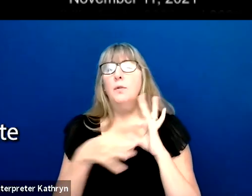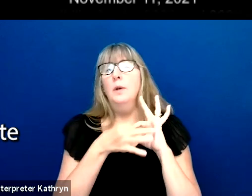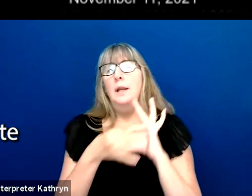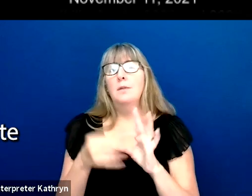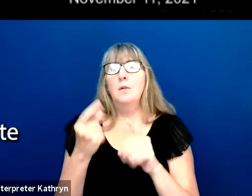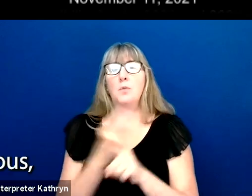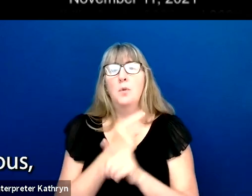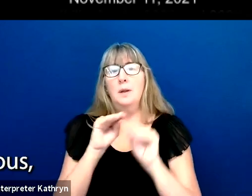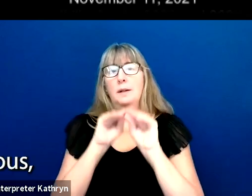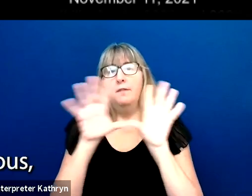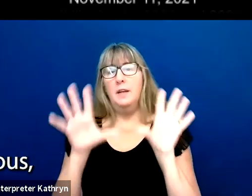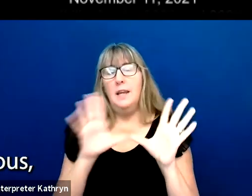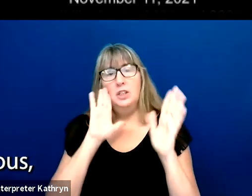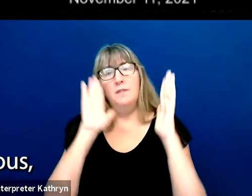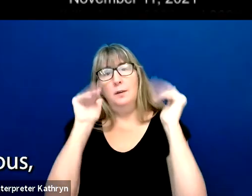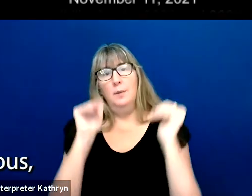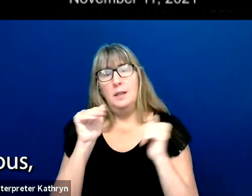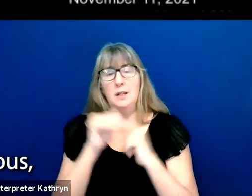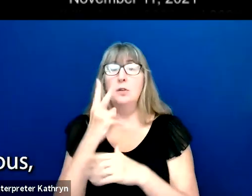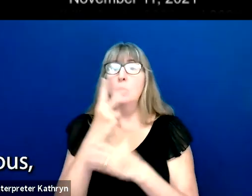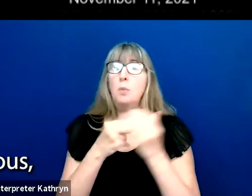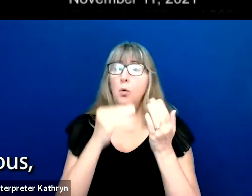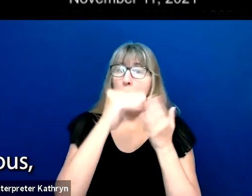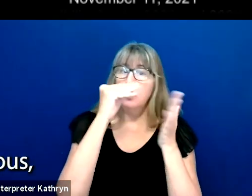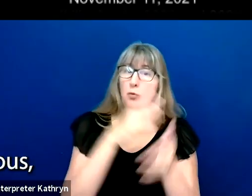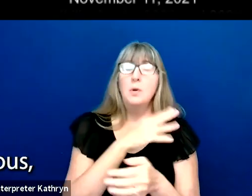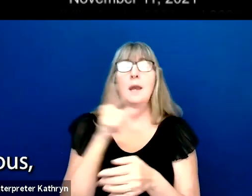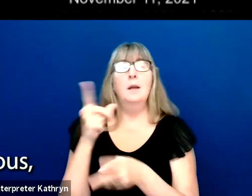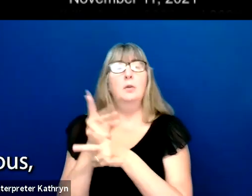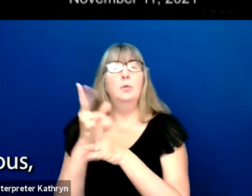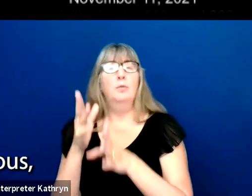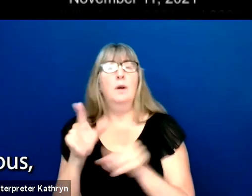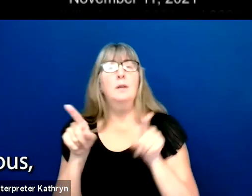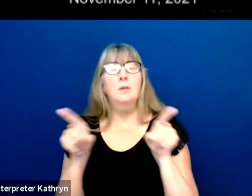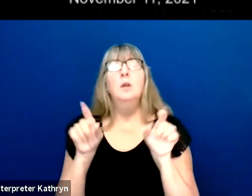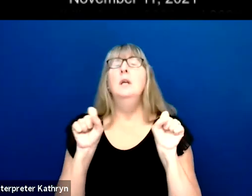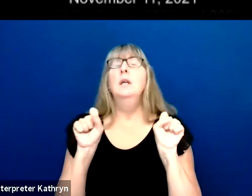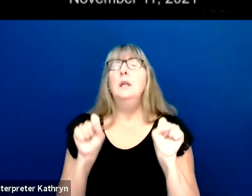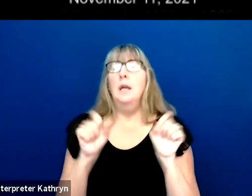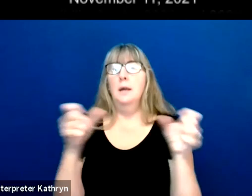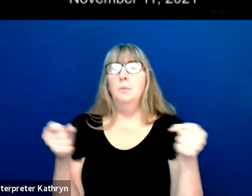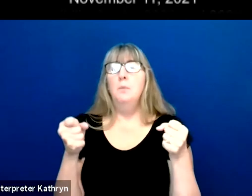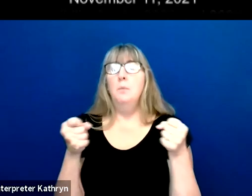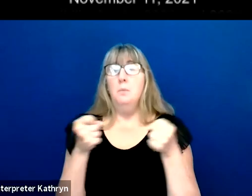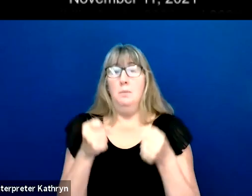clarification of expectations. And so both the student and the supervisor can bring unconscious